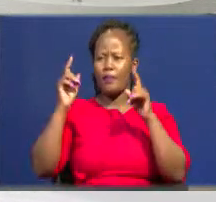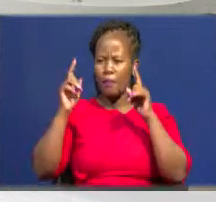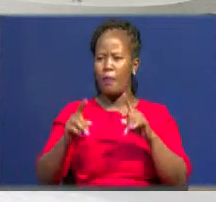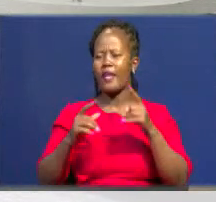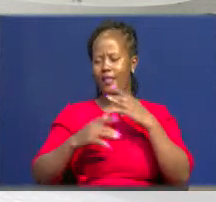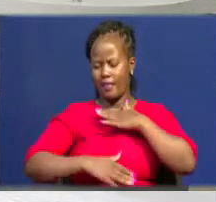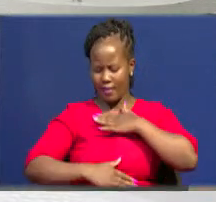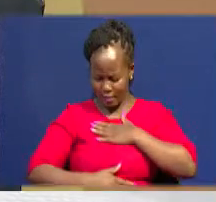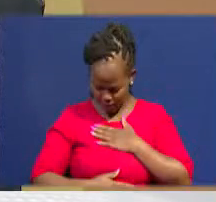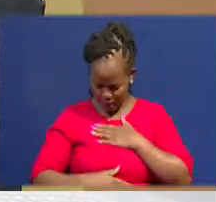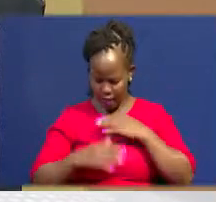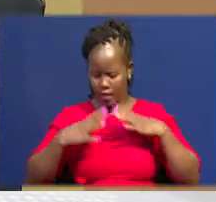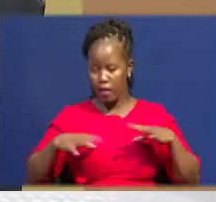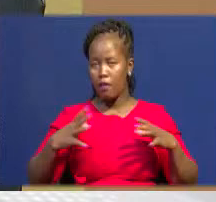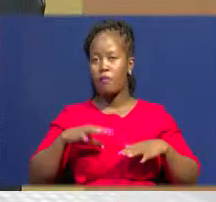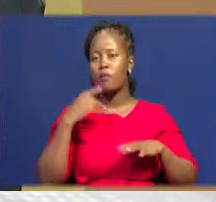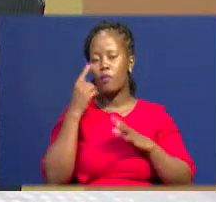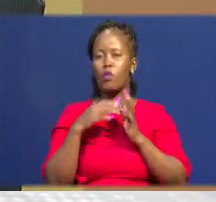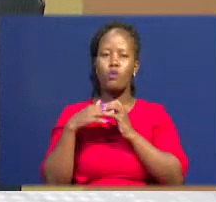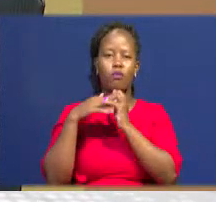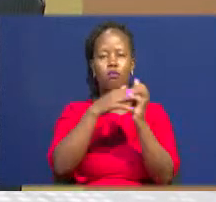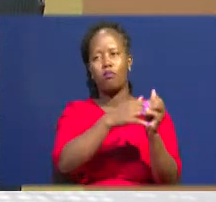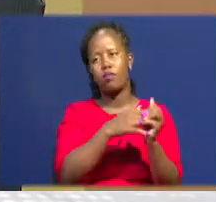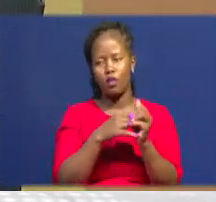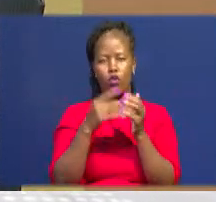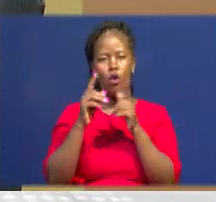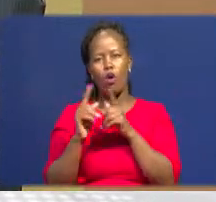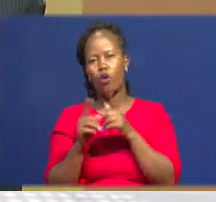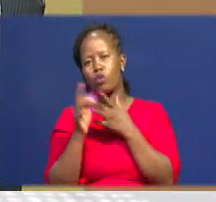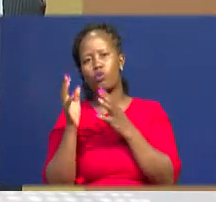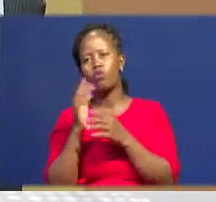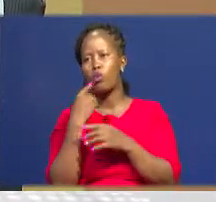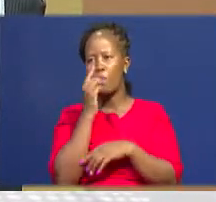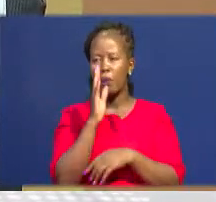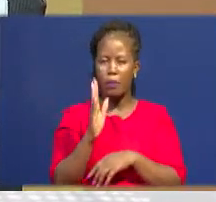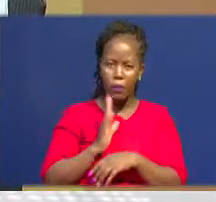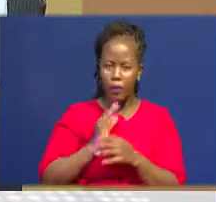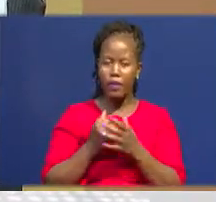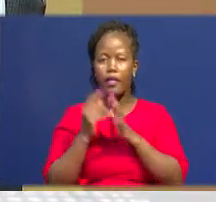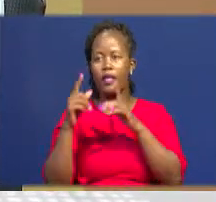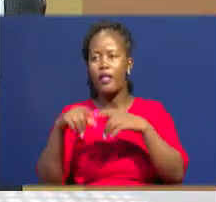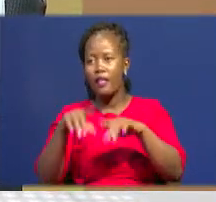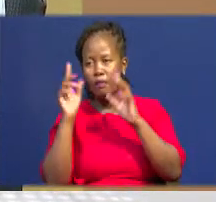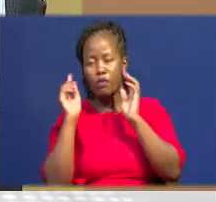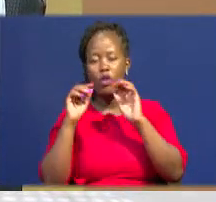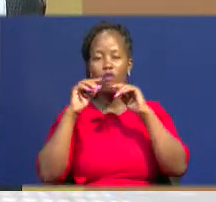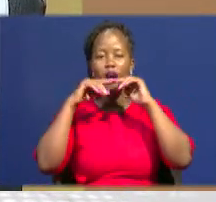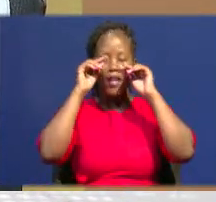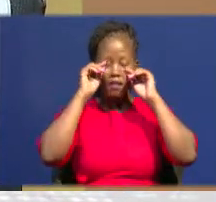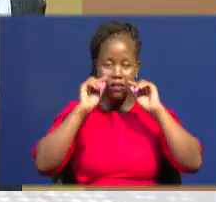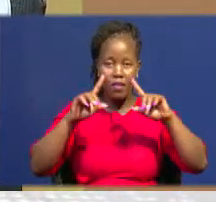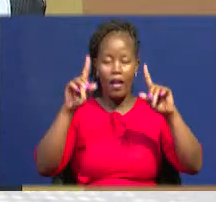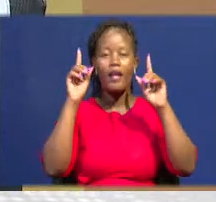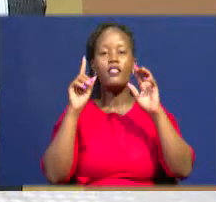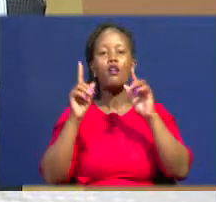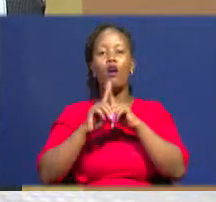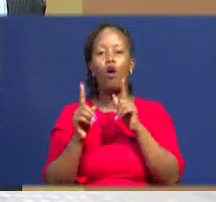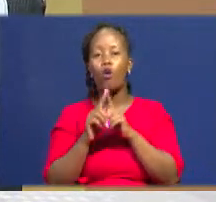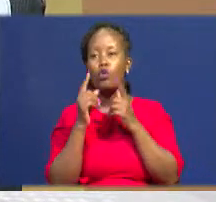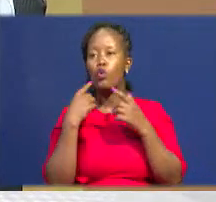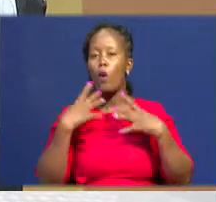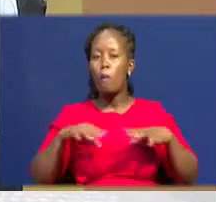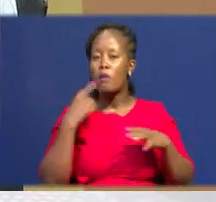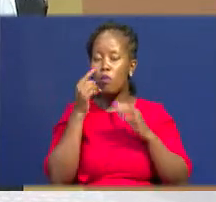marshals are our ambassadors. I could be roaming. They are our eyes for the WRC. They are the people